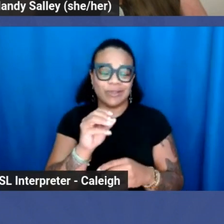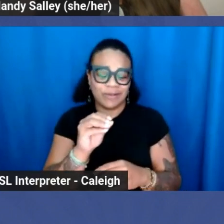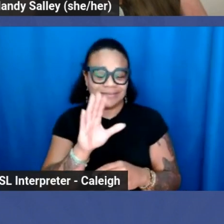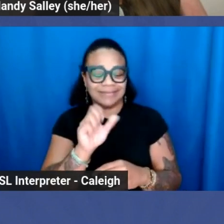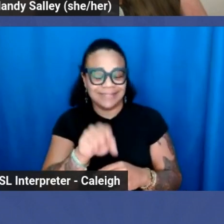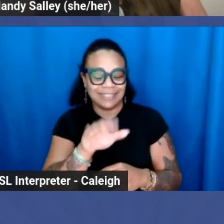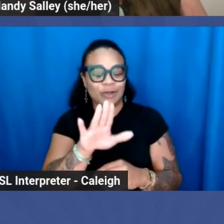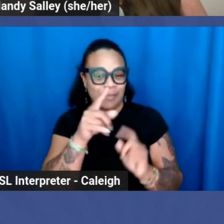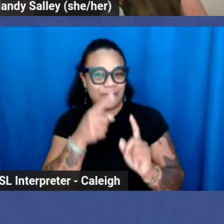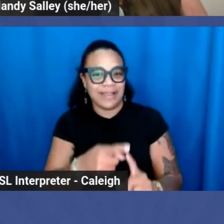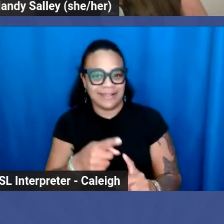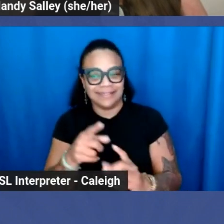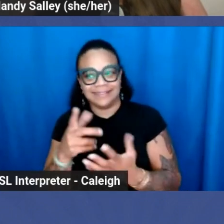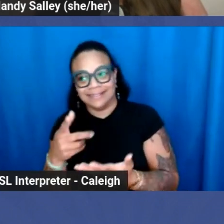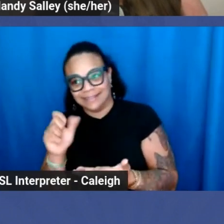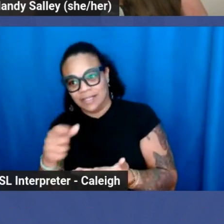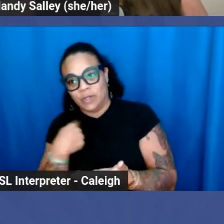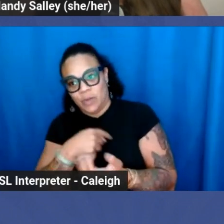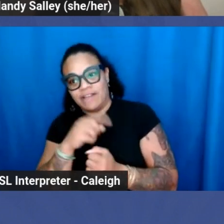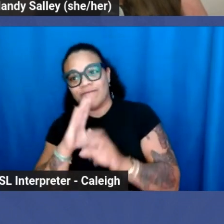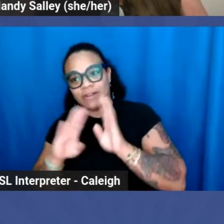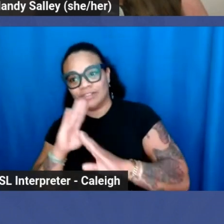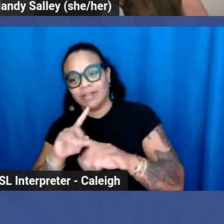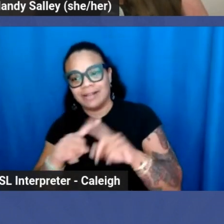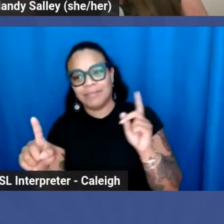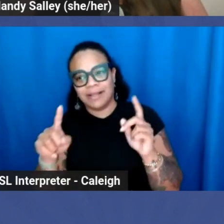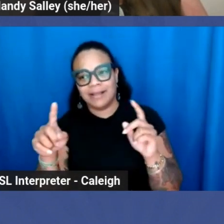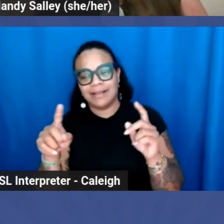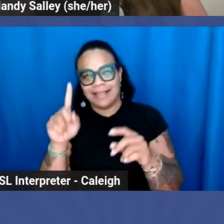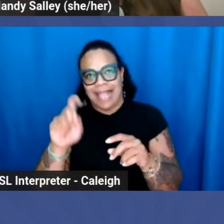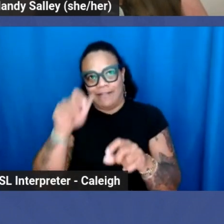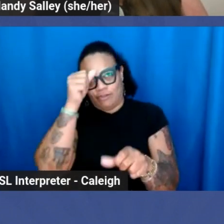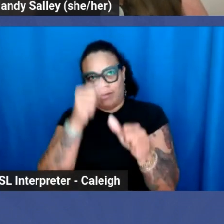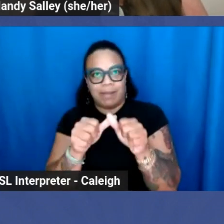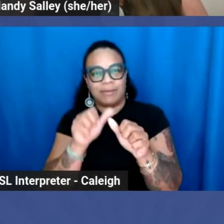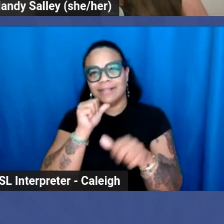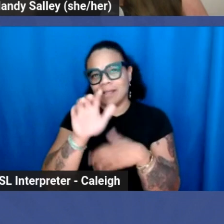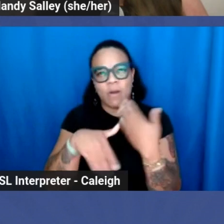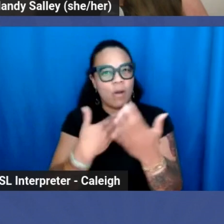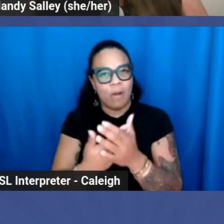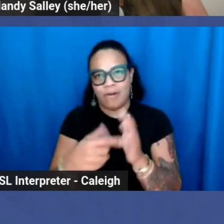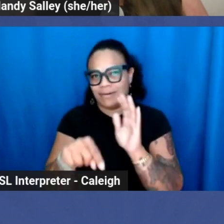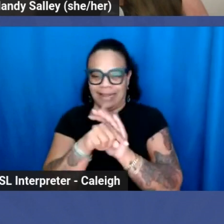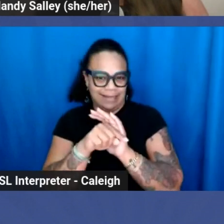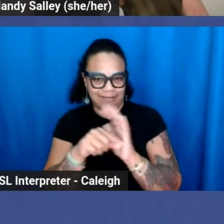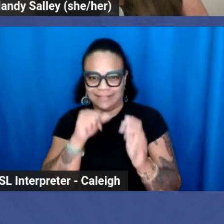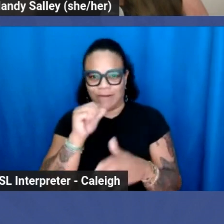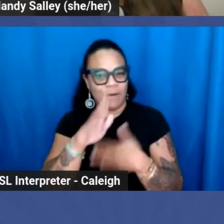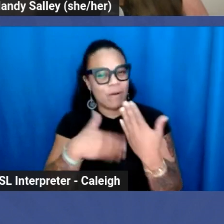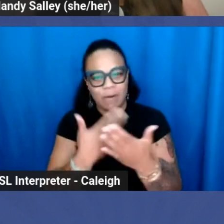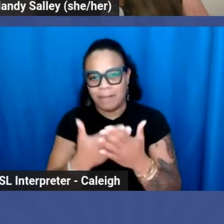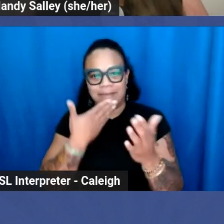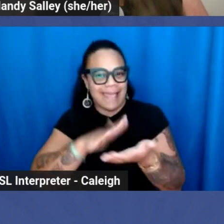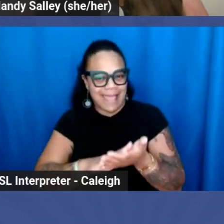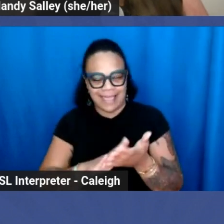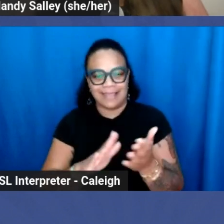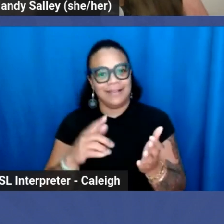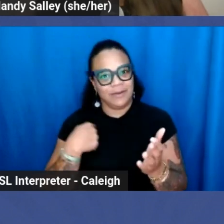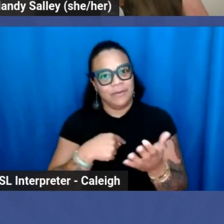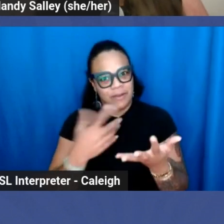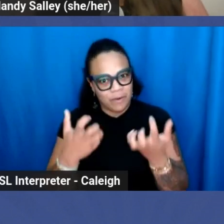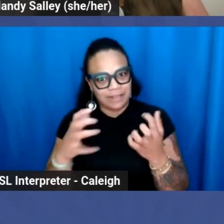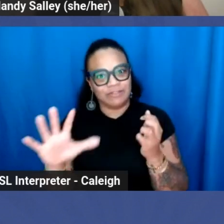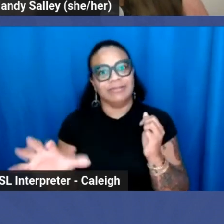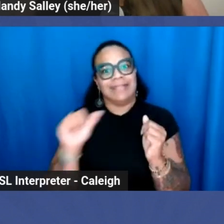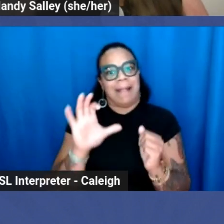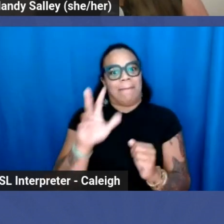we're frustrated, it's good to remember that it's not all bad, and it's in our hands to be able to, take back our power and share accurate information